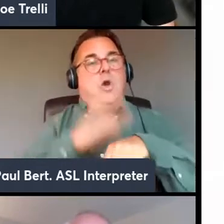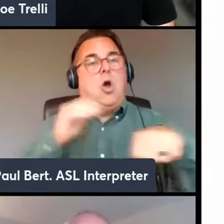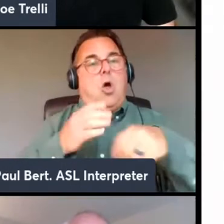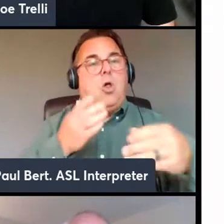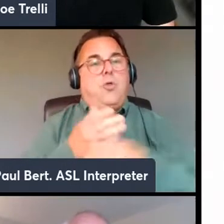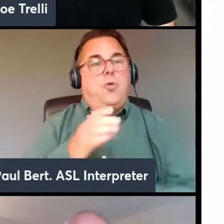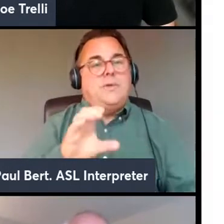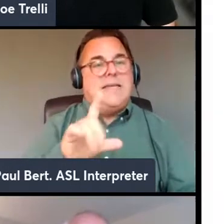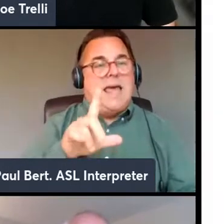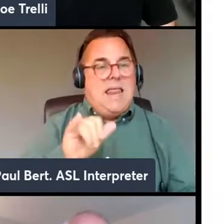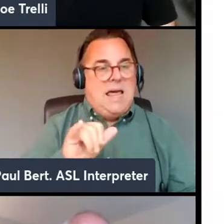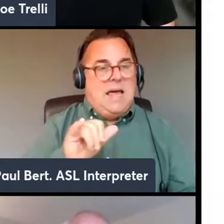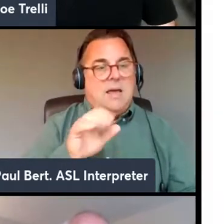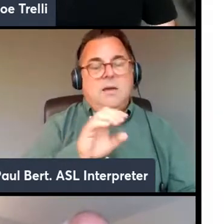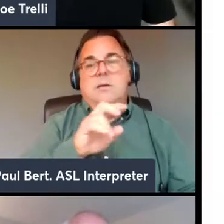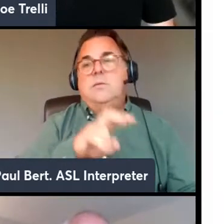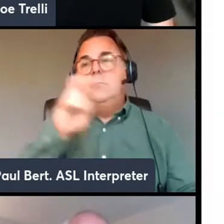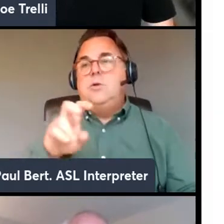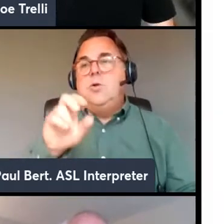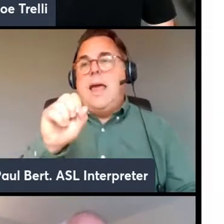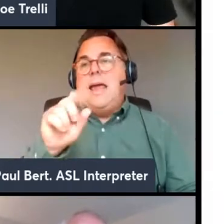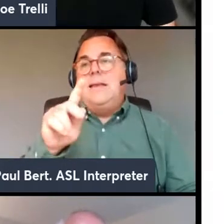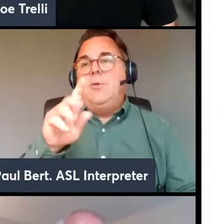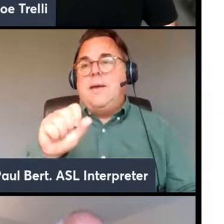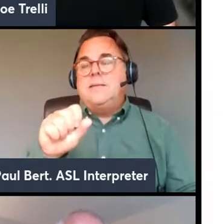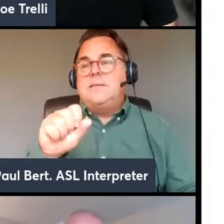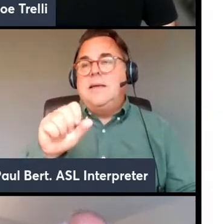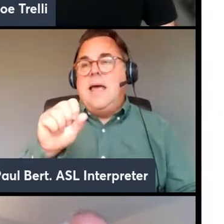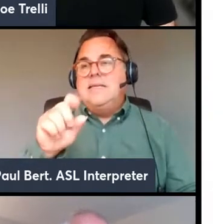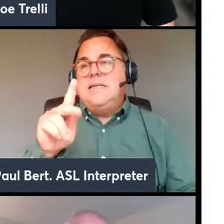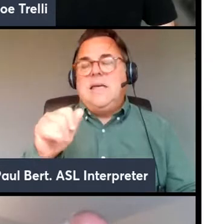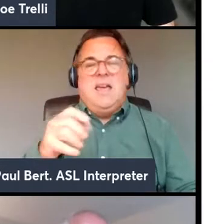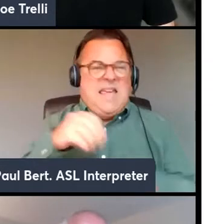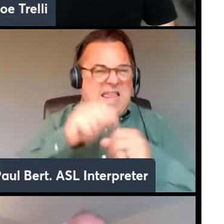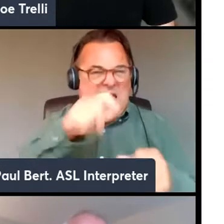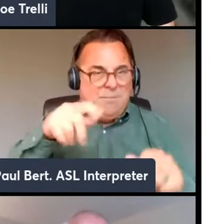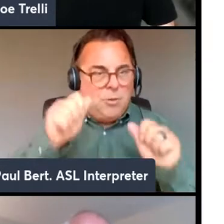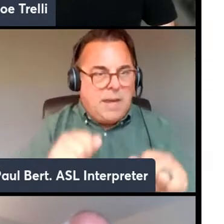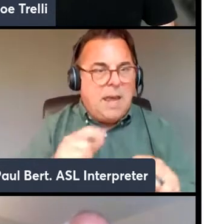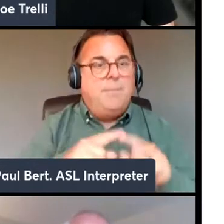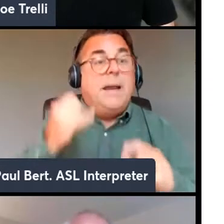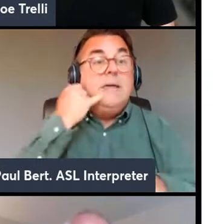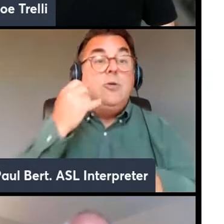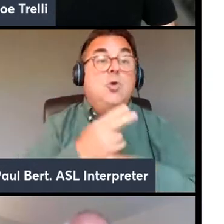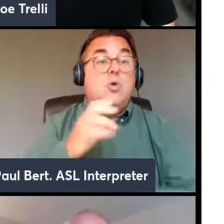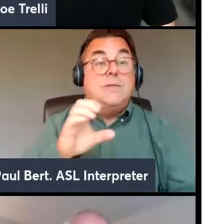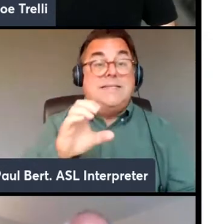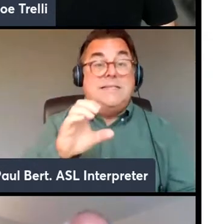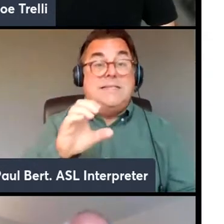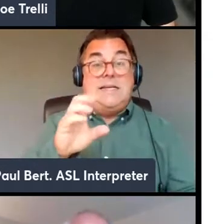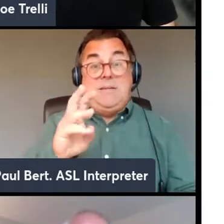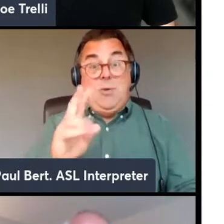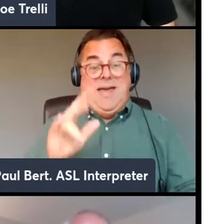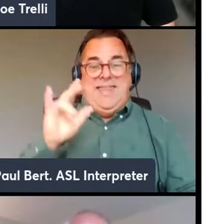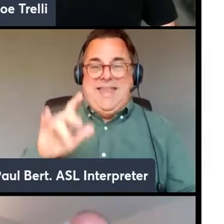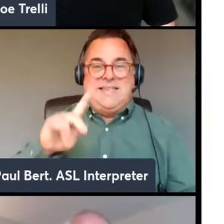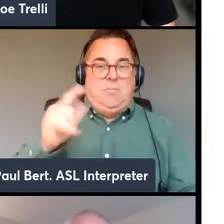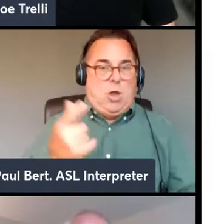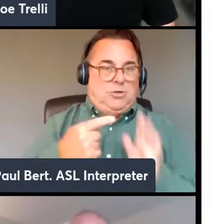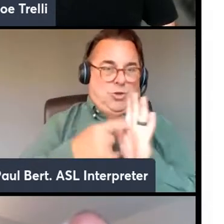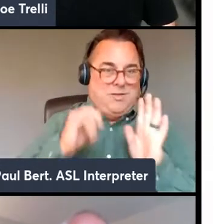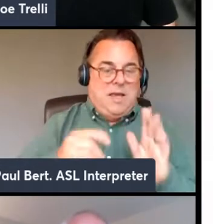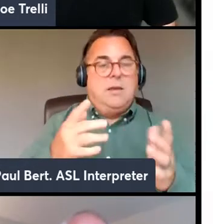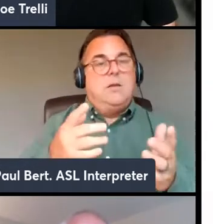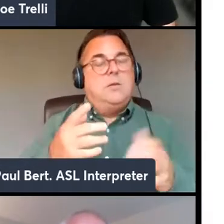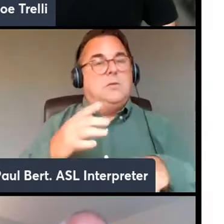CLI, and it goes through the AWS SDK. Again, you could do this from your app, but if you were using the CLI, that's what this blog post does. But you